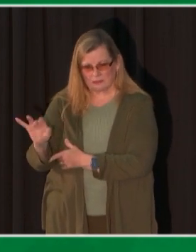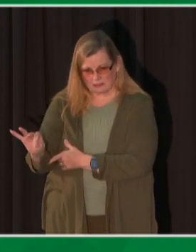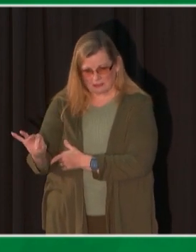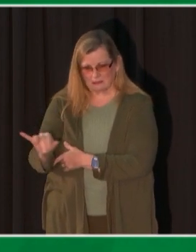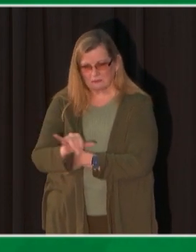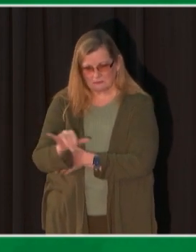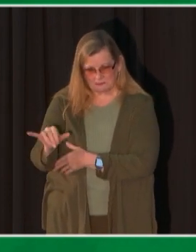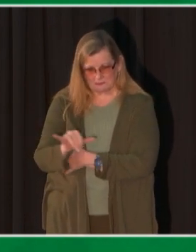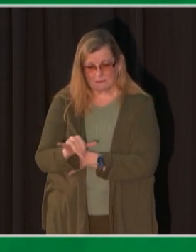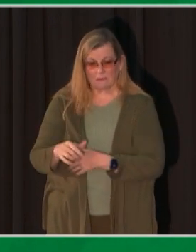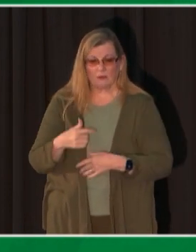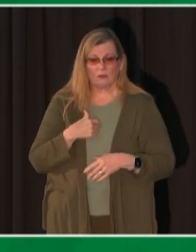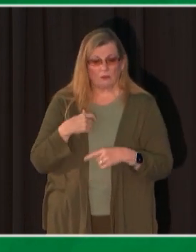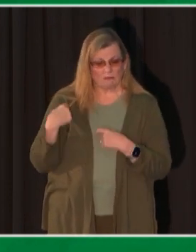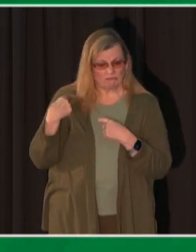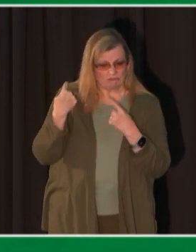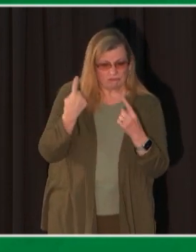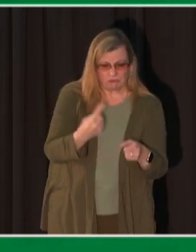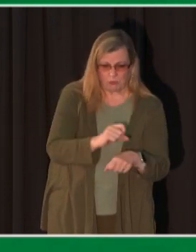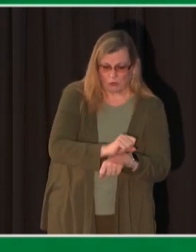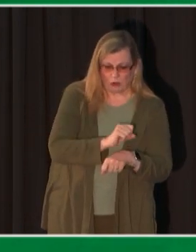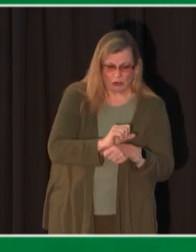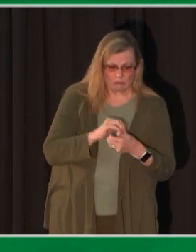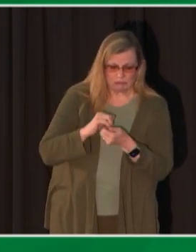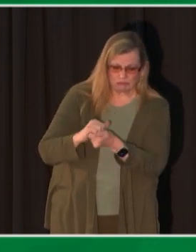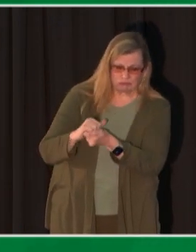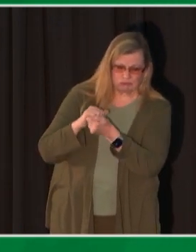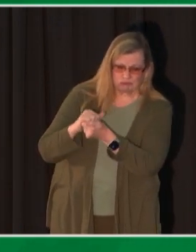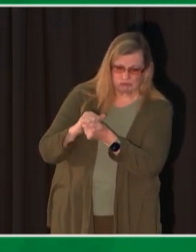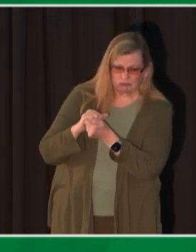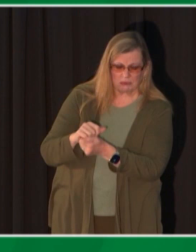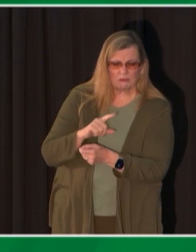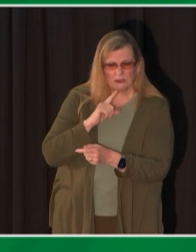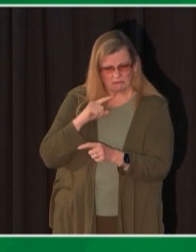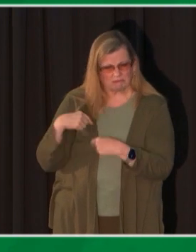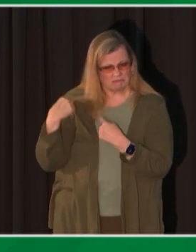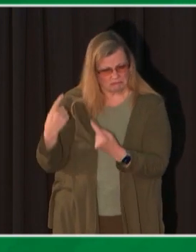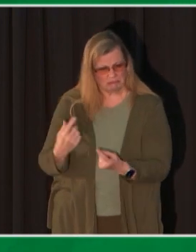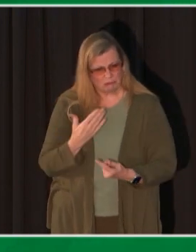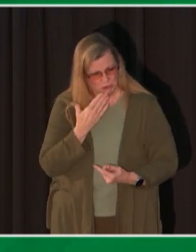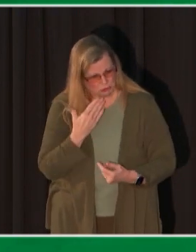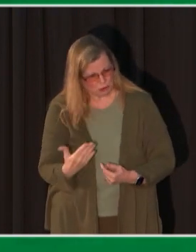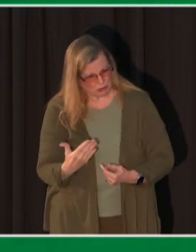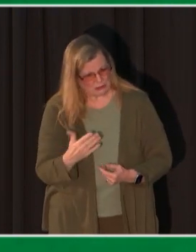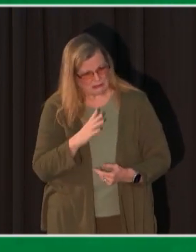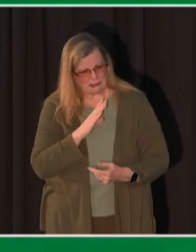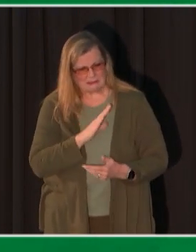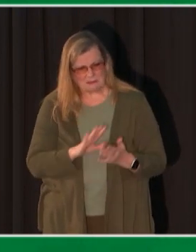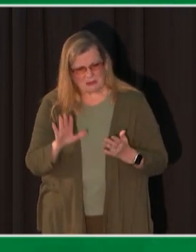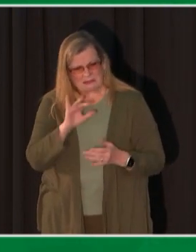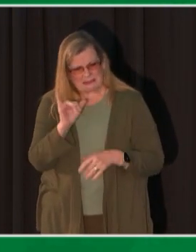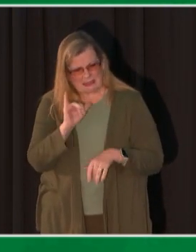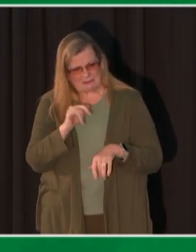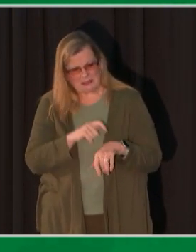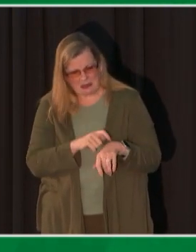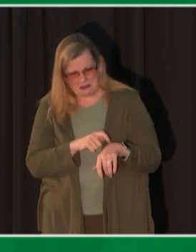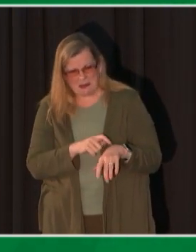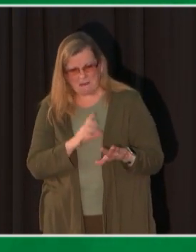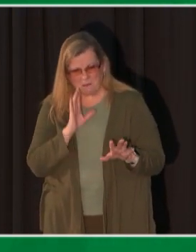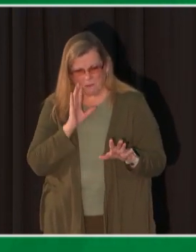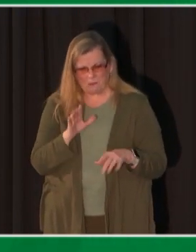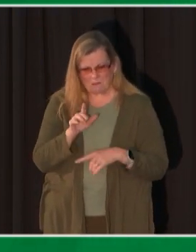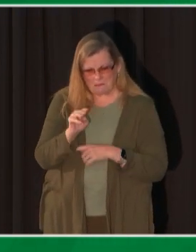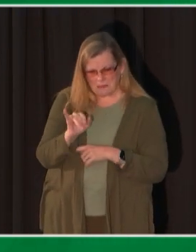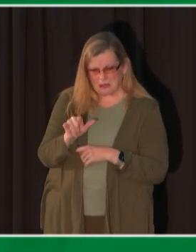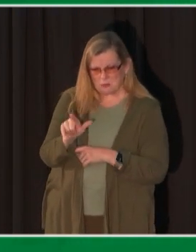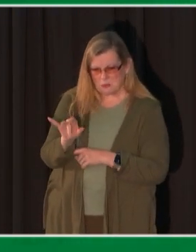extremely collaborative way with them, so we anticipate it will be approximately the same time, but those schools, of course, will make their own decisions. But we are very